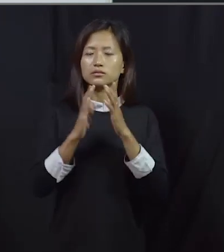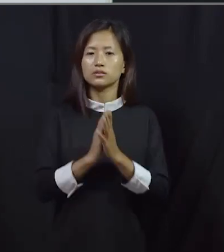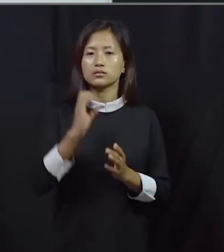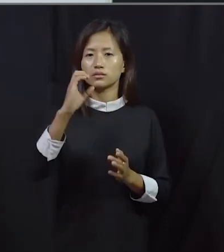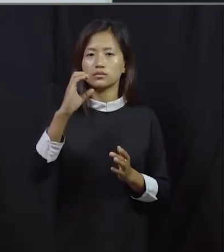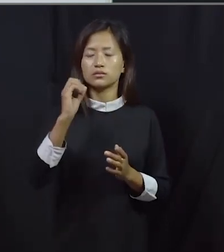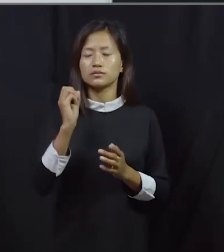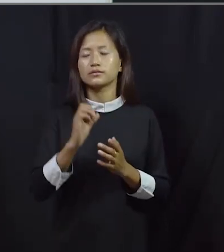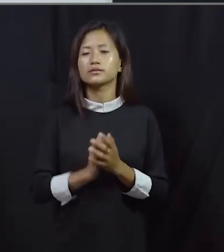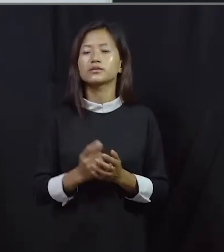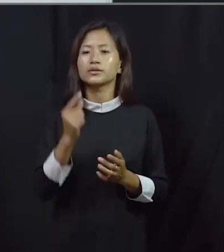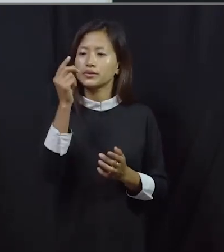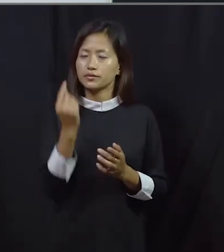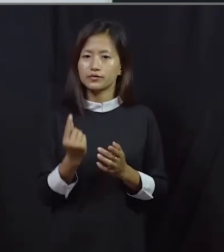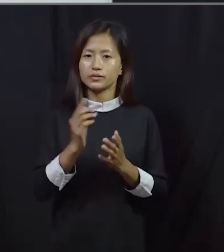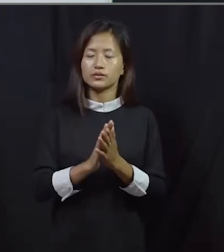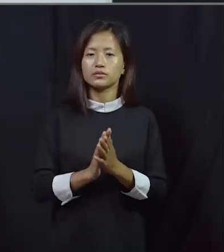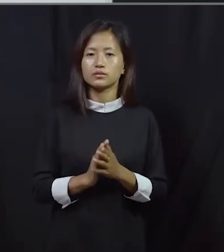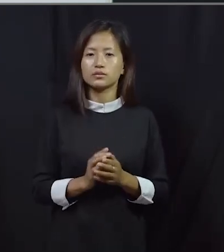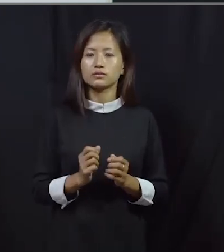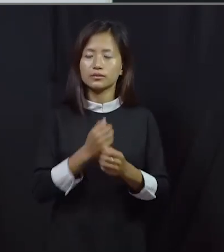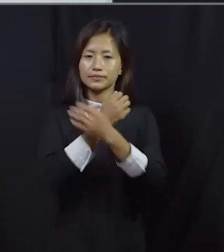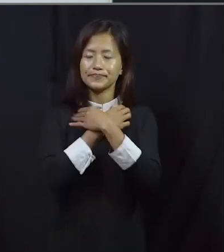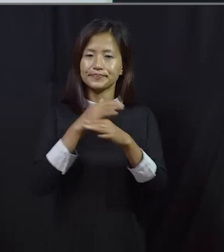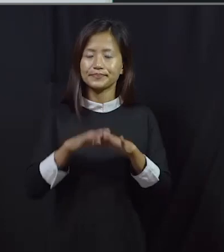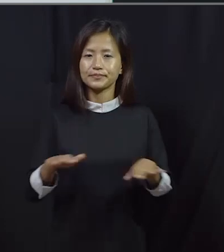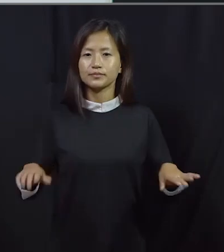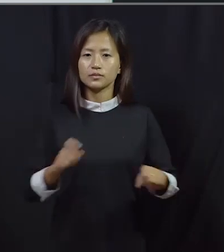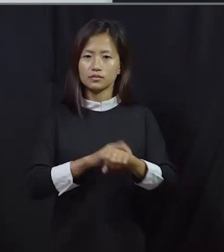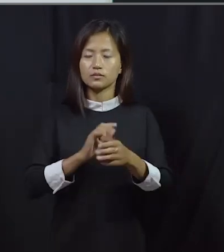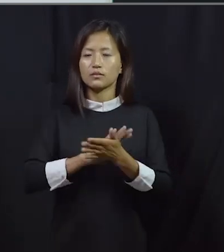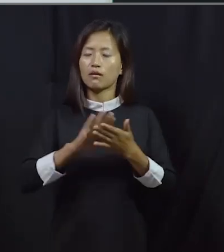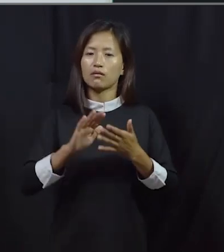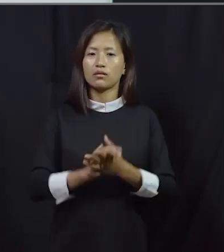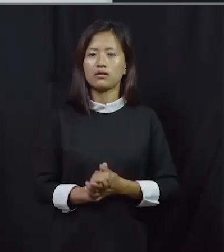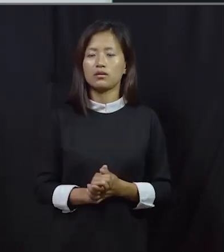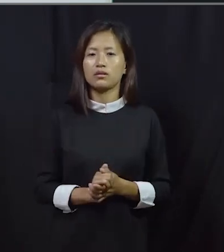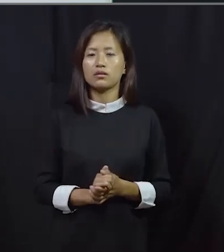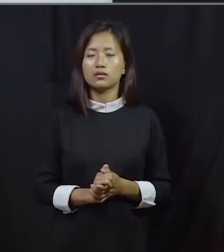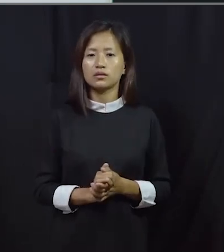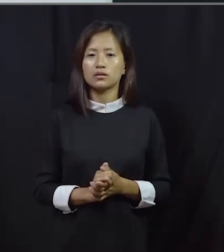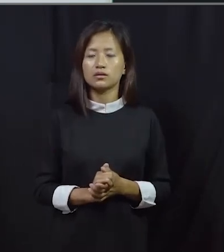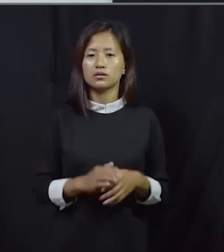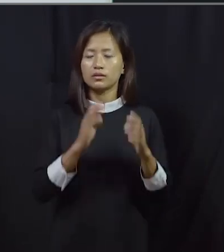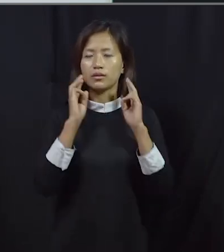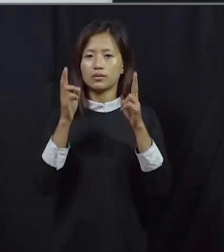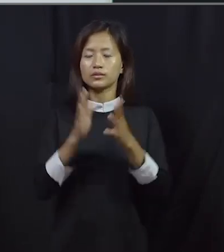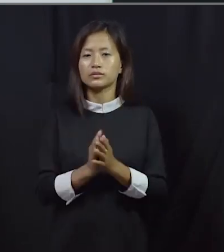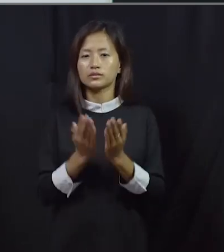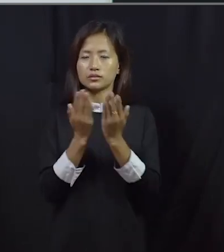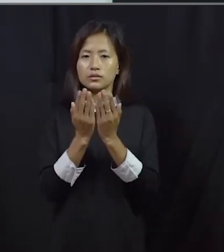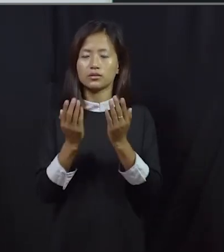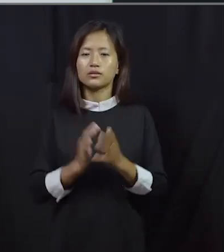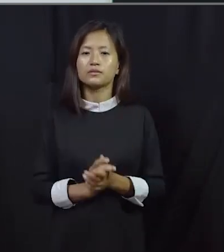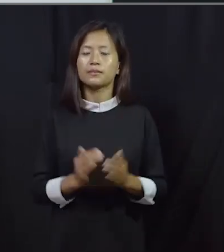is coherent system of units. Okay, dear students, so now time is up. So I hope you guys will study at home.